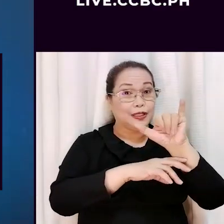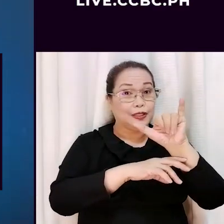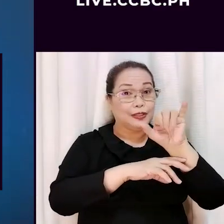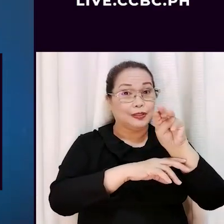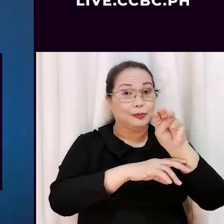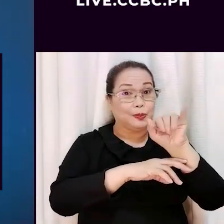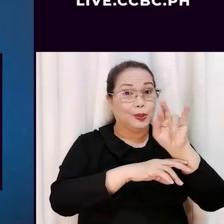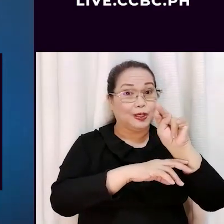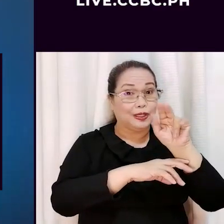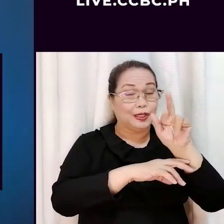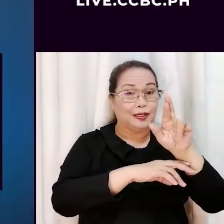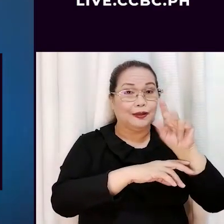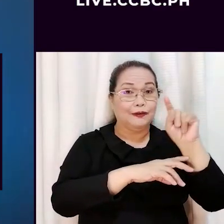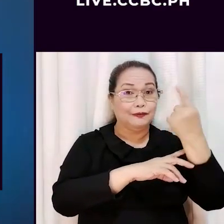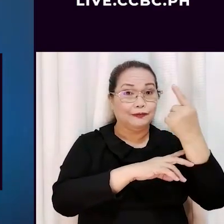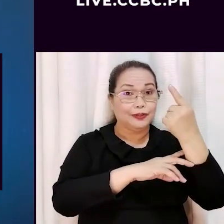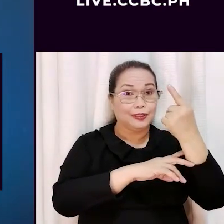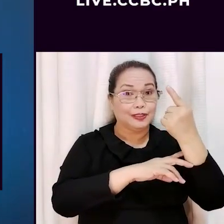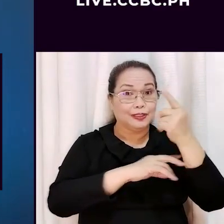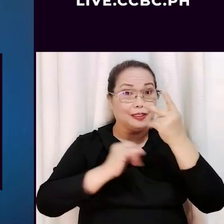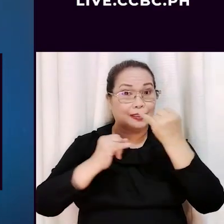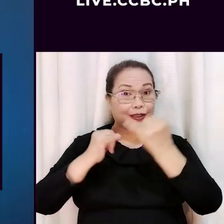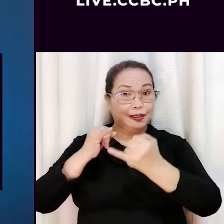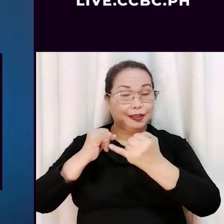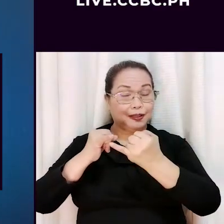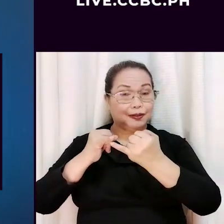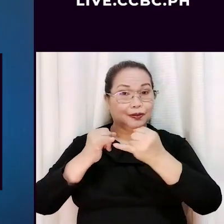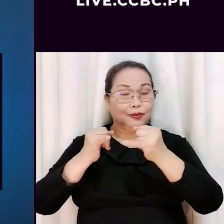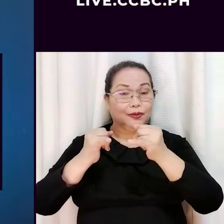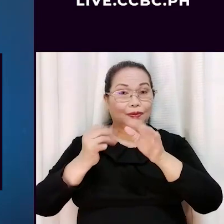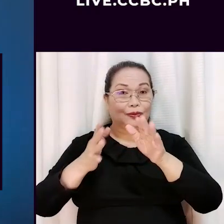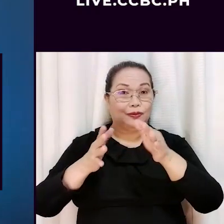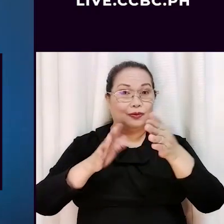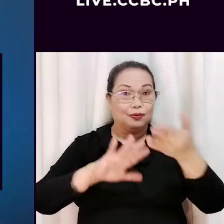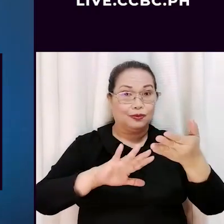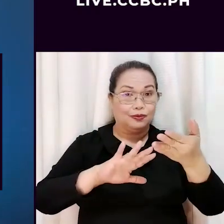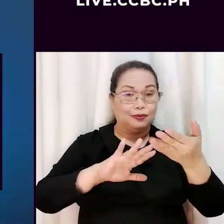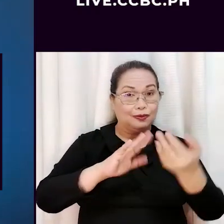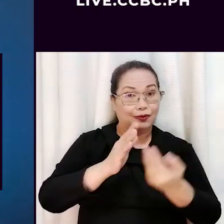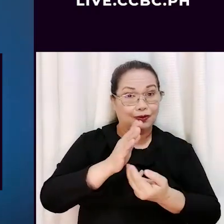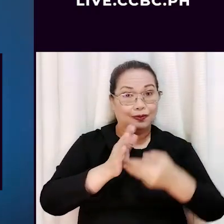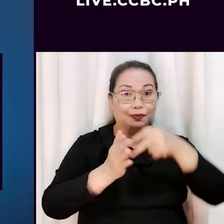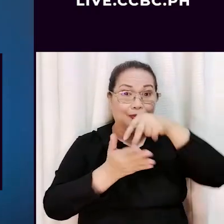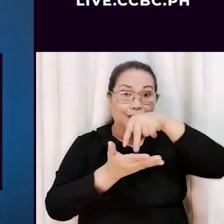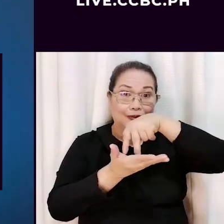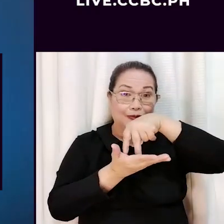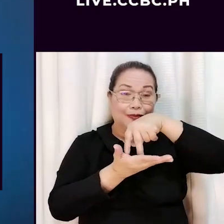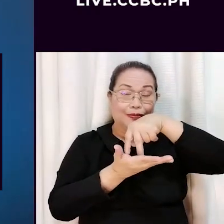things say the first and the last, who was dead and came to life."